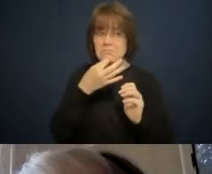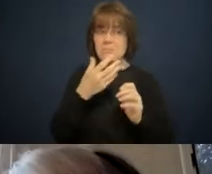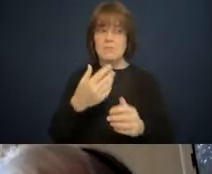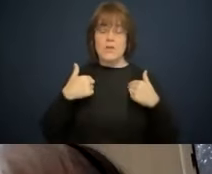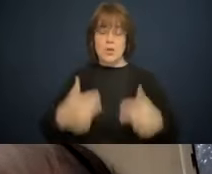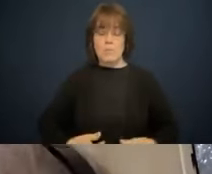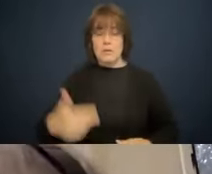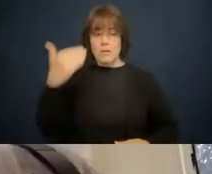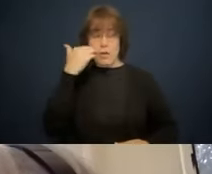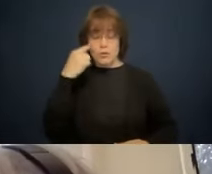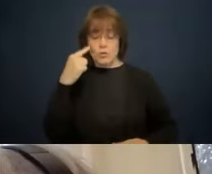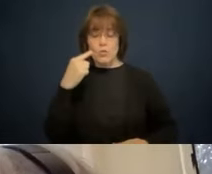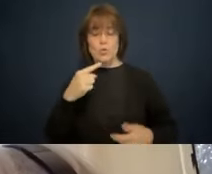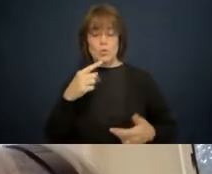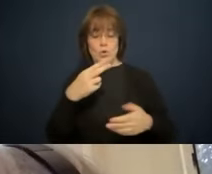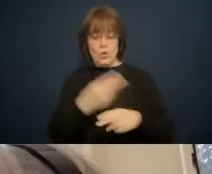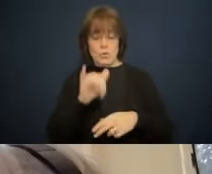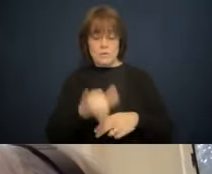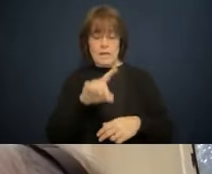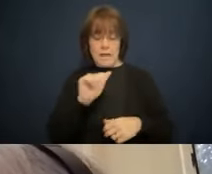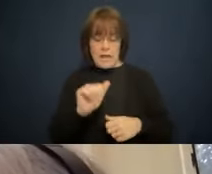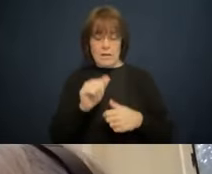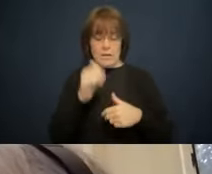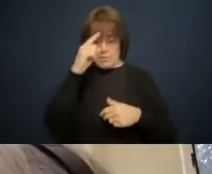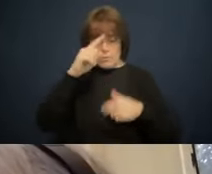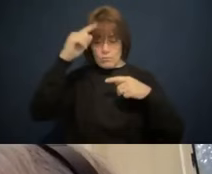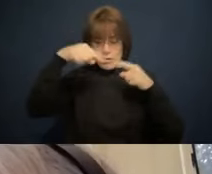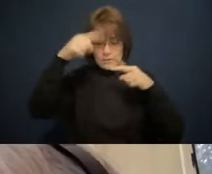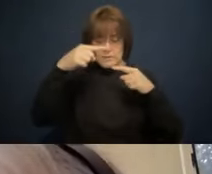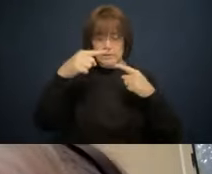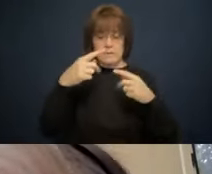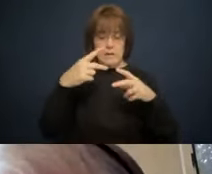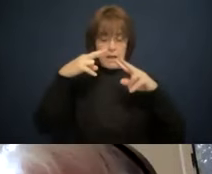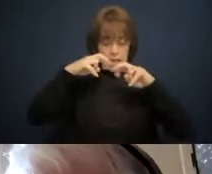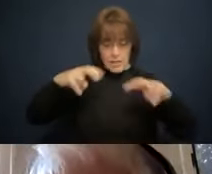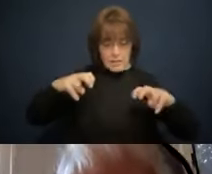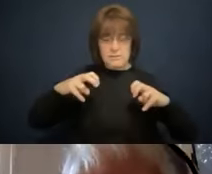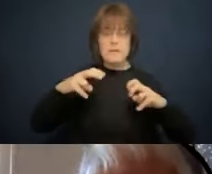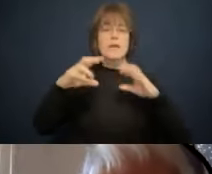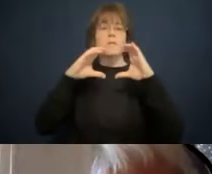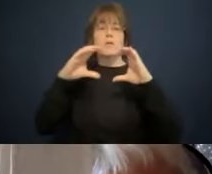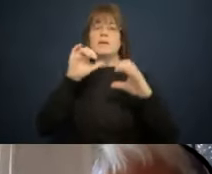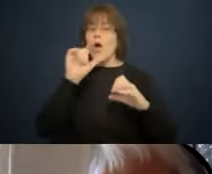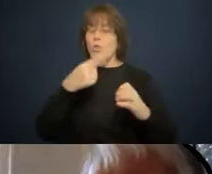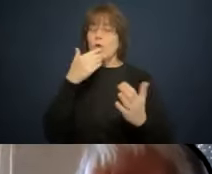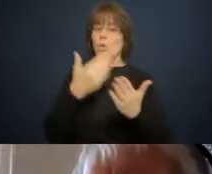to process and analyze and communicate that data, not only efficiently,